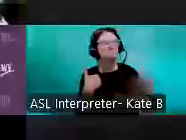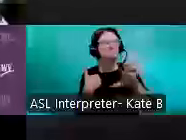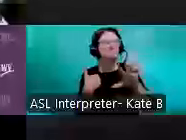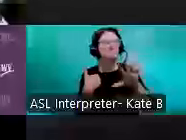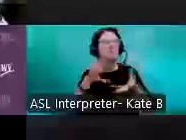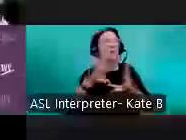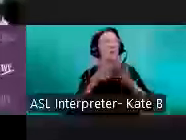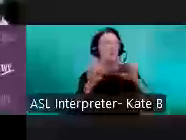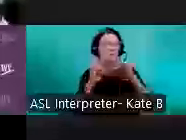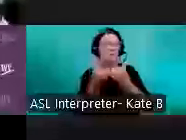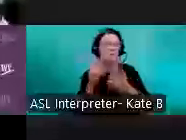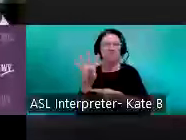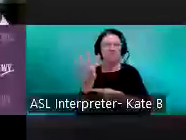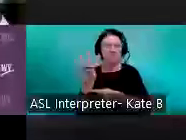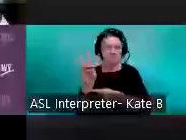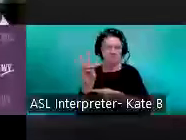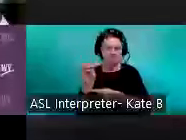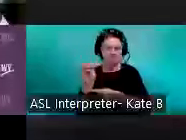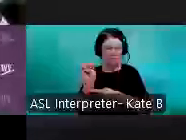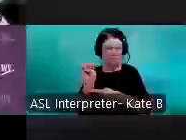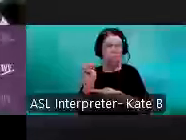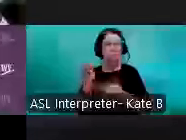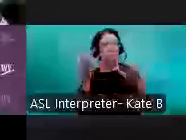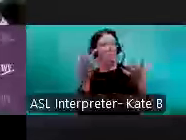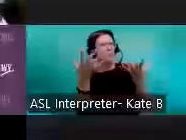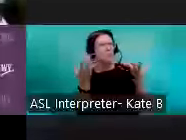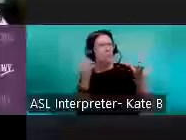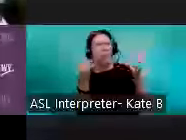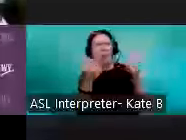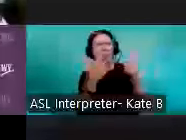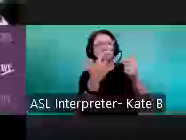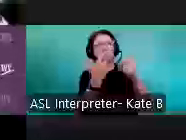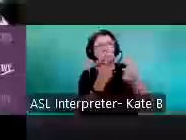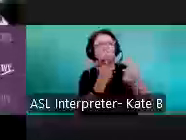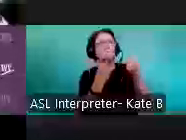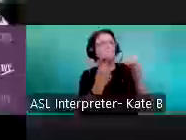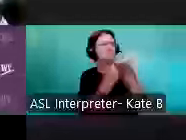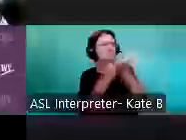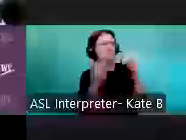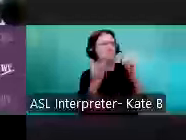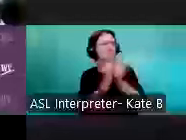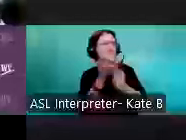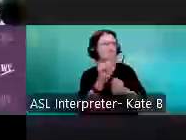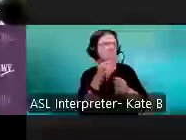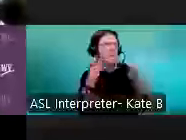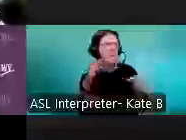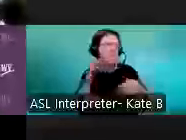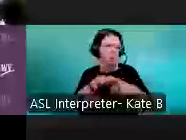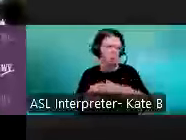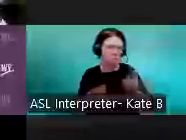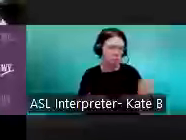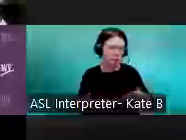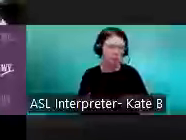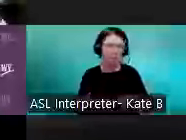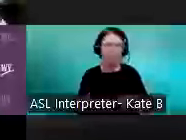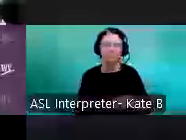community agencies who all have an interest in making sure people with disabilities vote. You